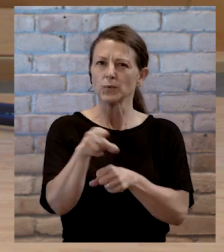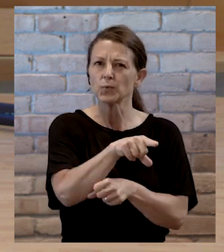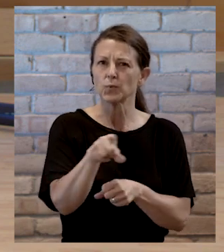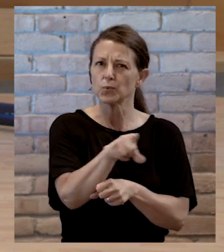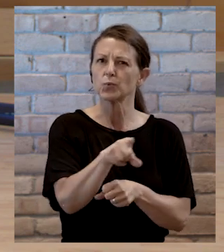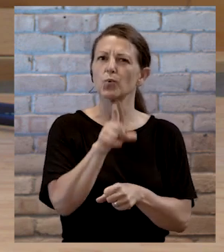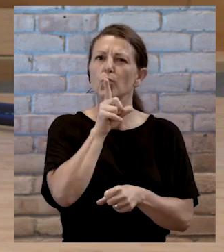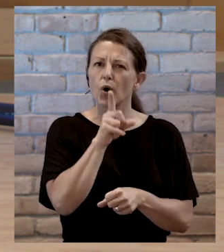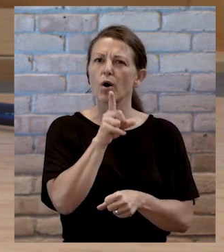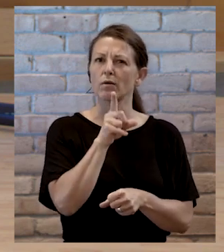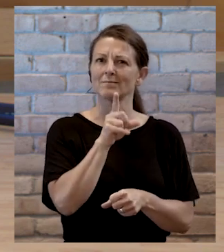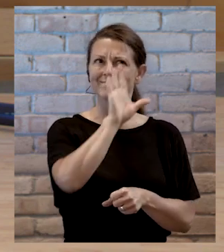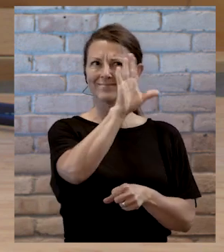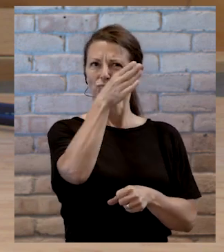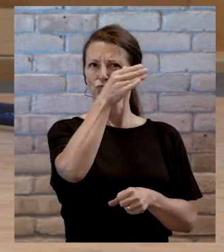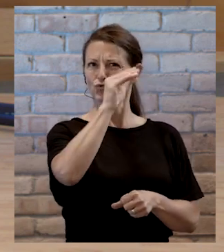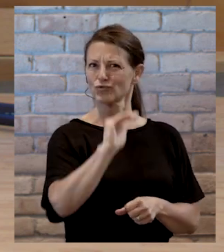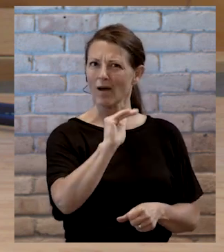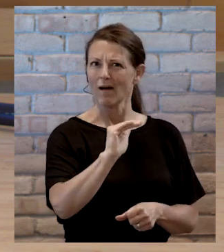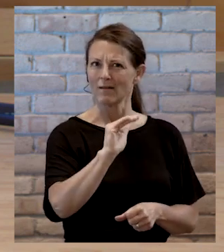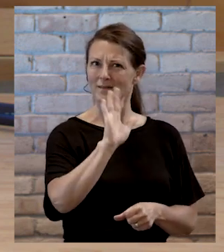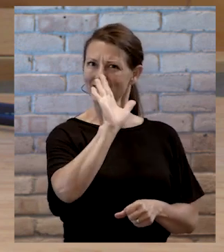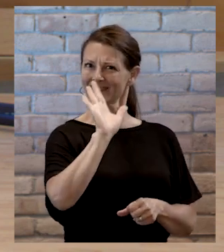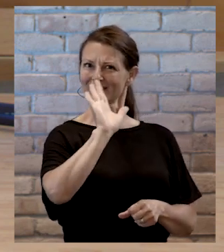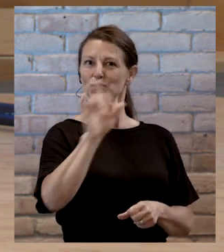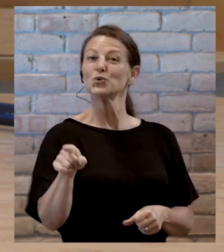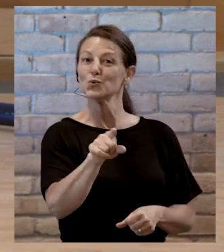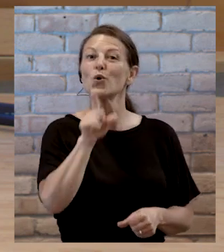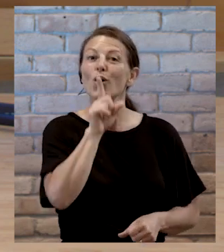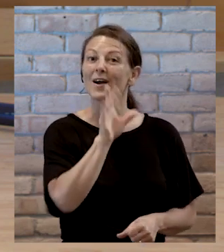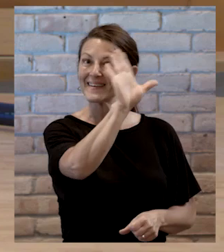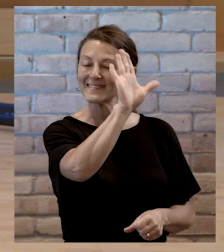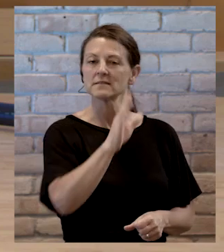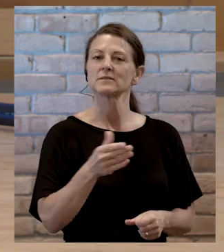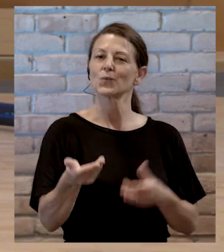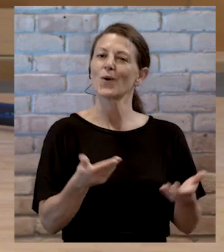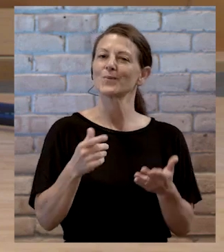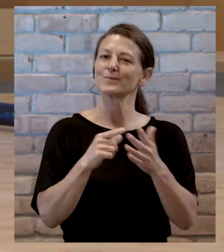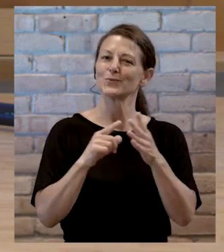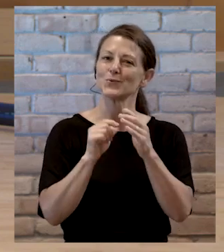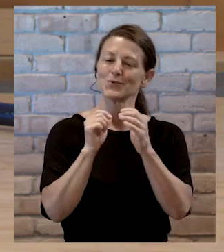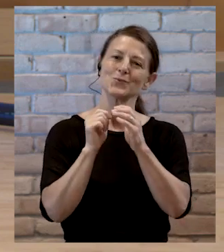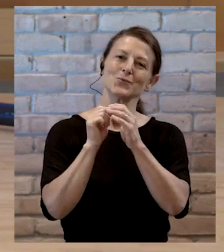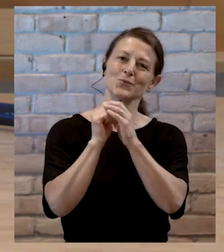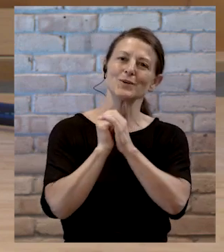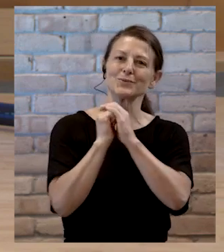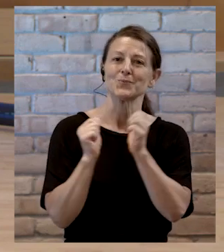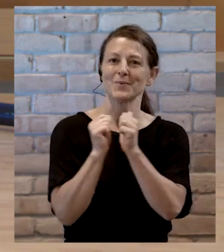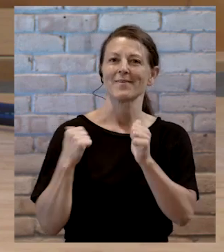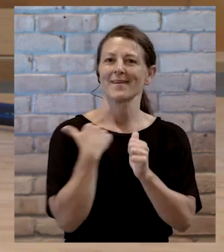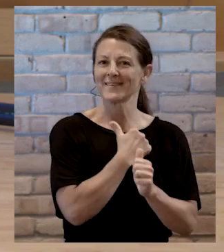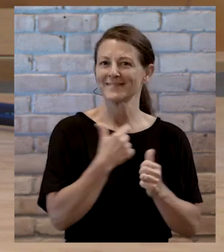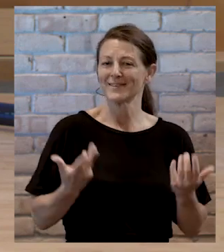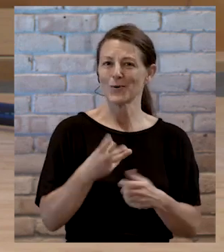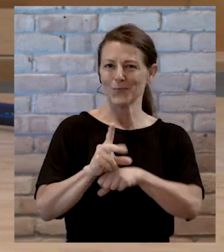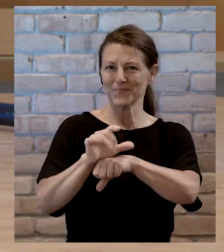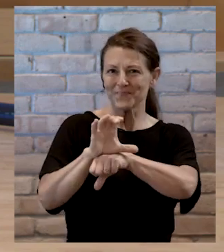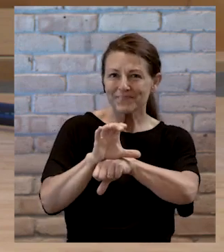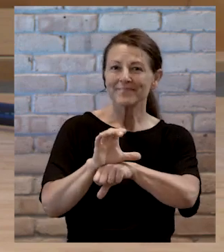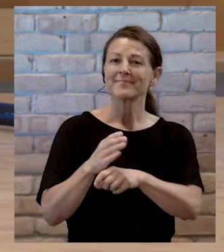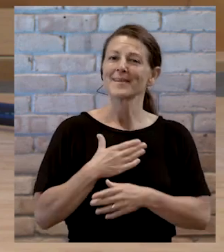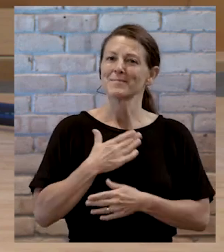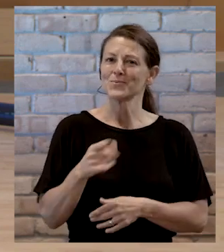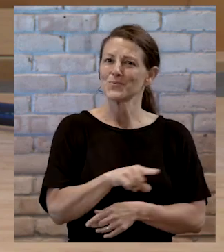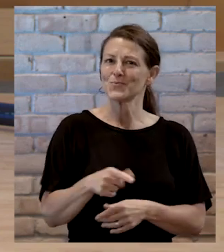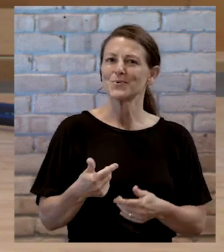God. You are His very own possession. Welcome to worship with us today at Woodbury Lutheran Church. We're so glad that you are with